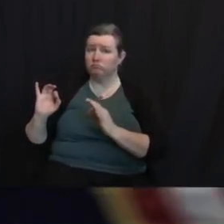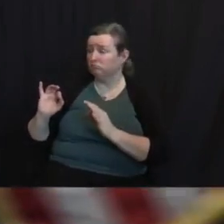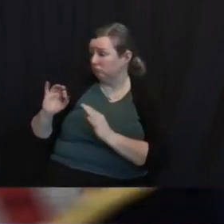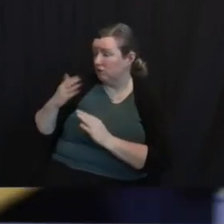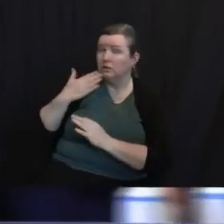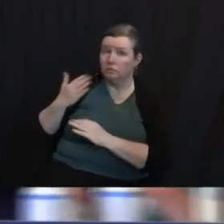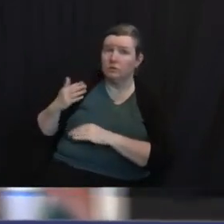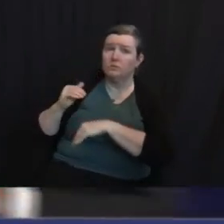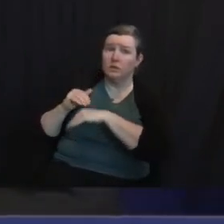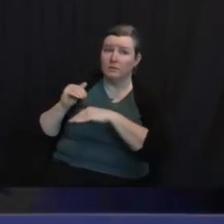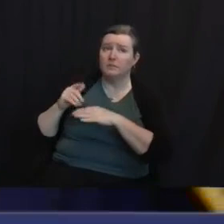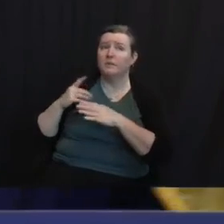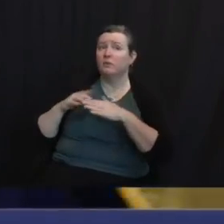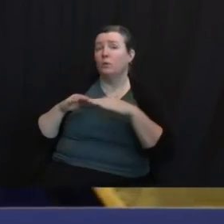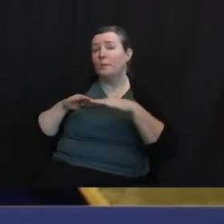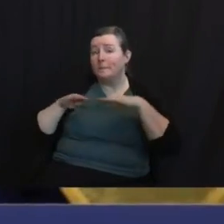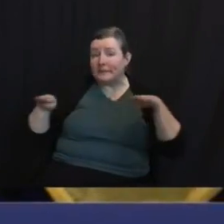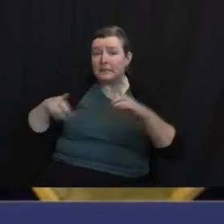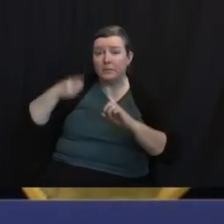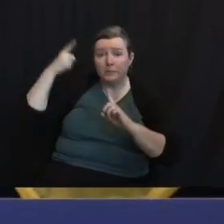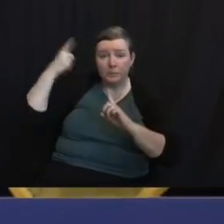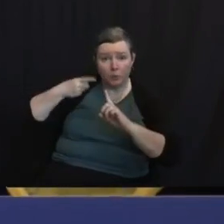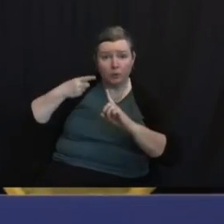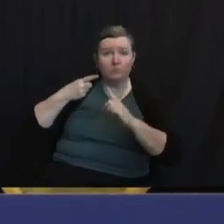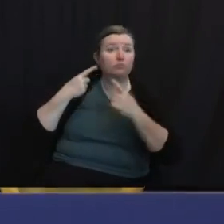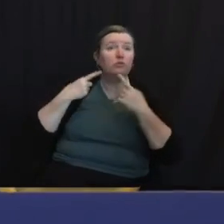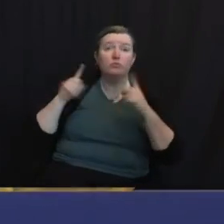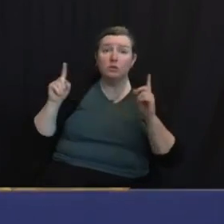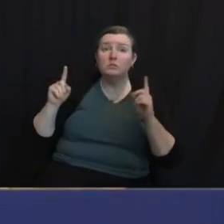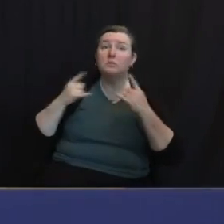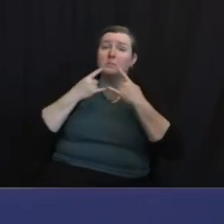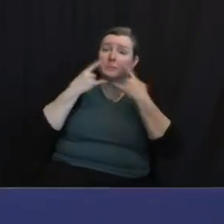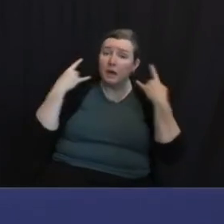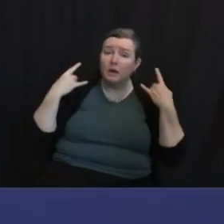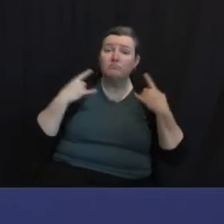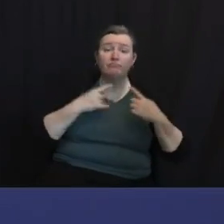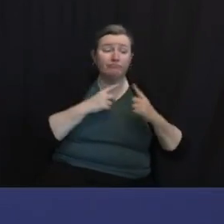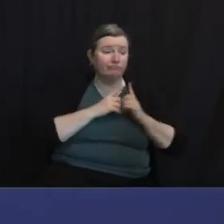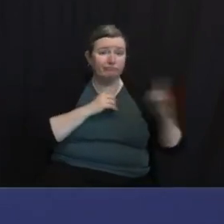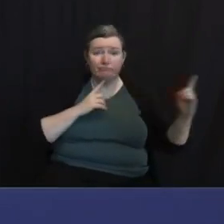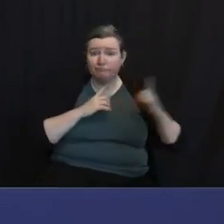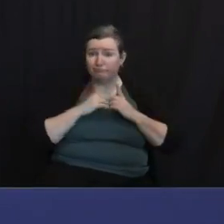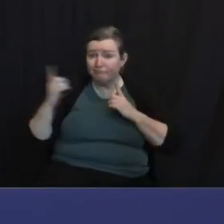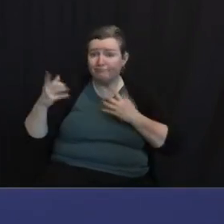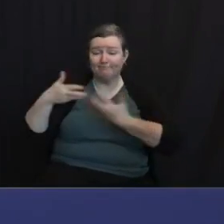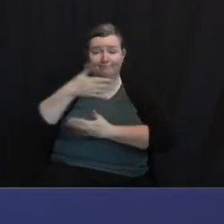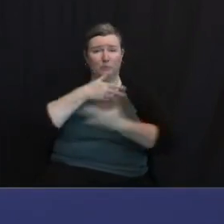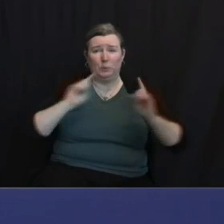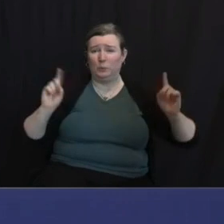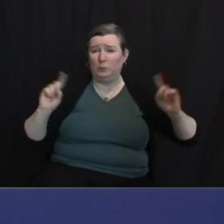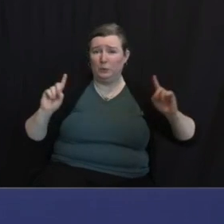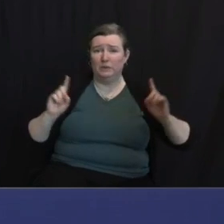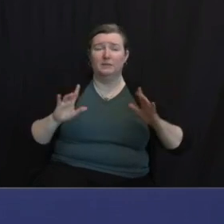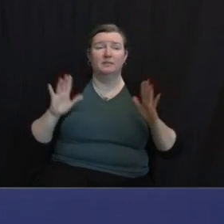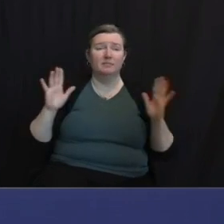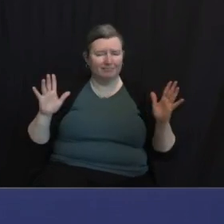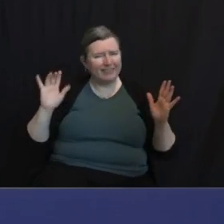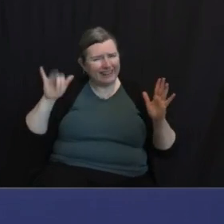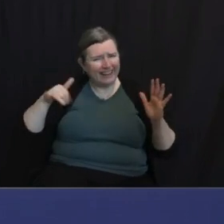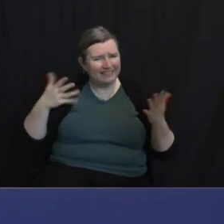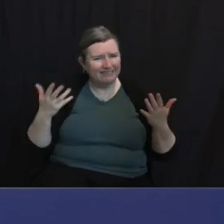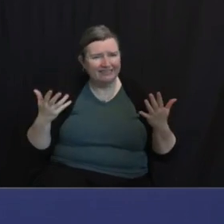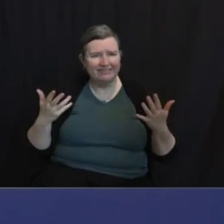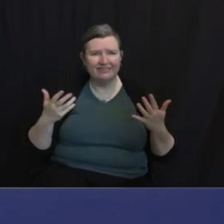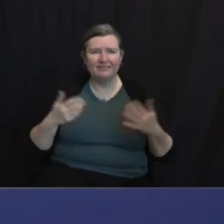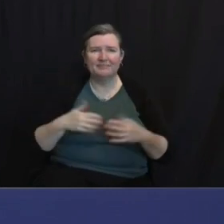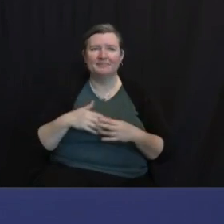the stuff that we know works. And secondly, the vaccine rollout layered on top of that. Those